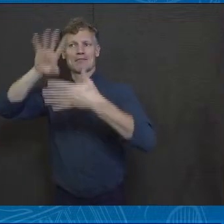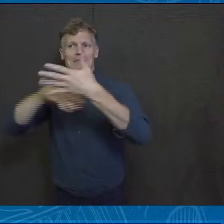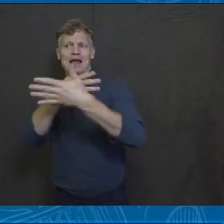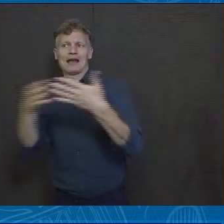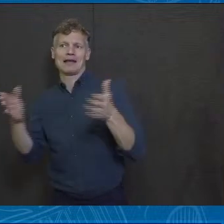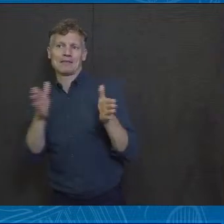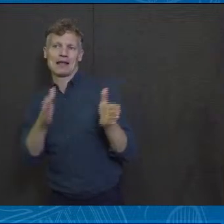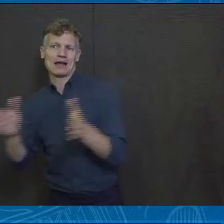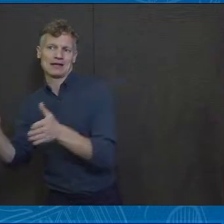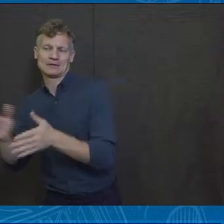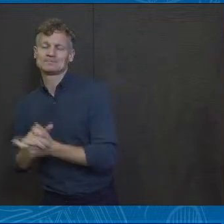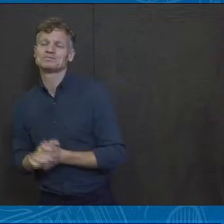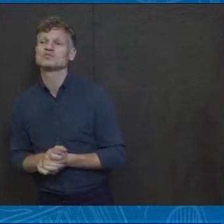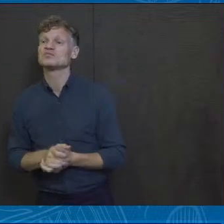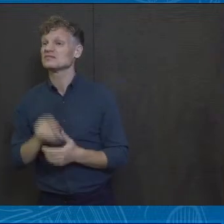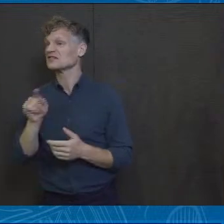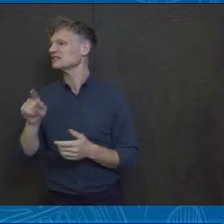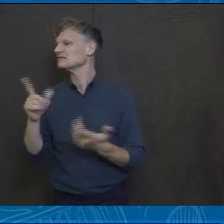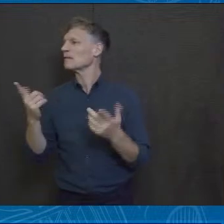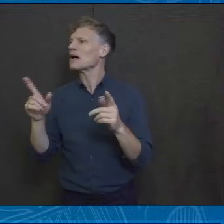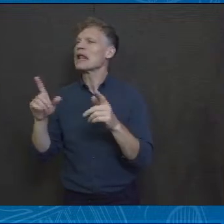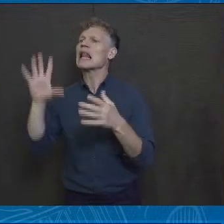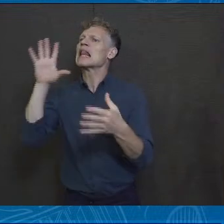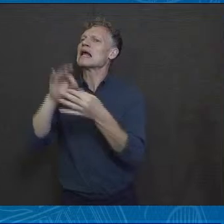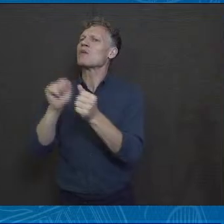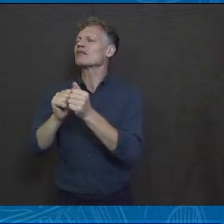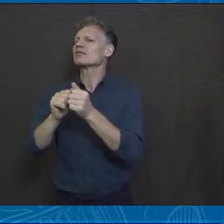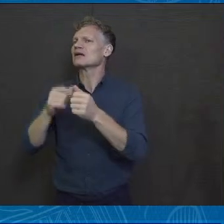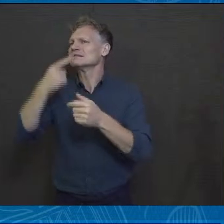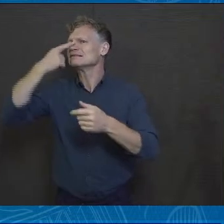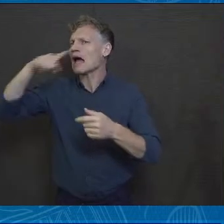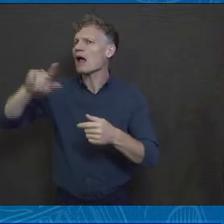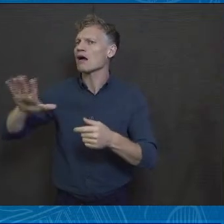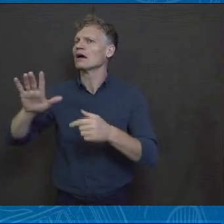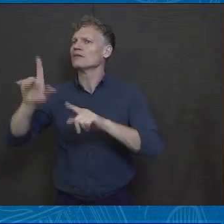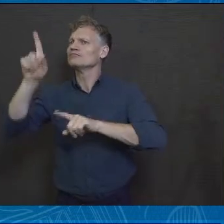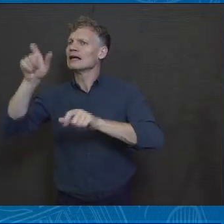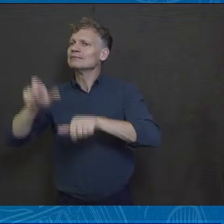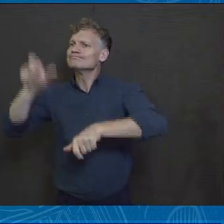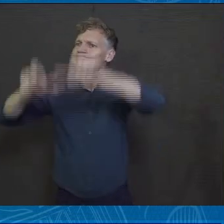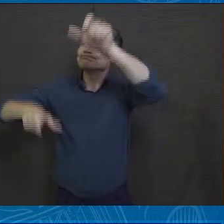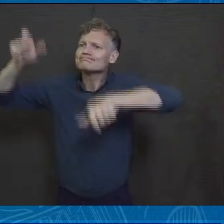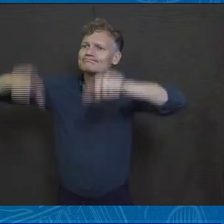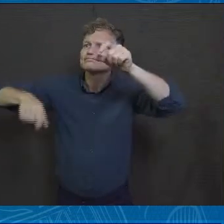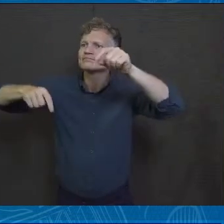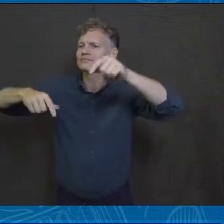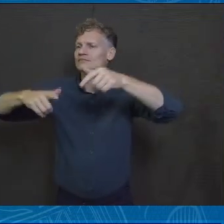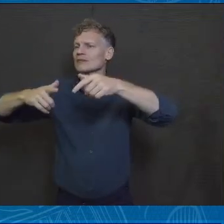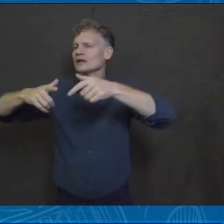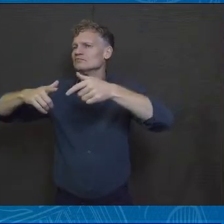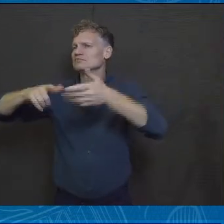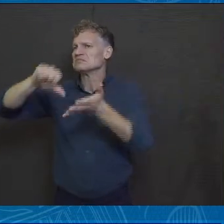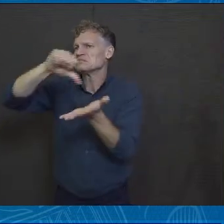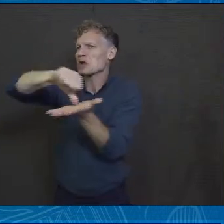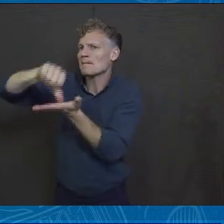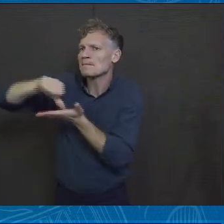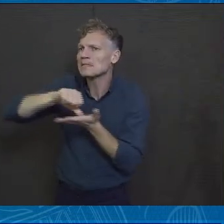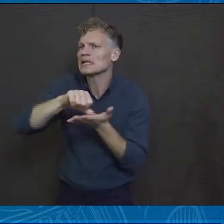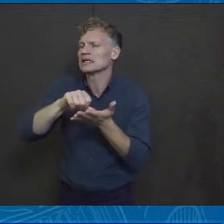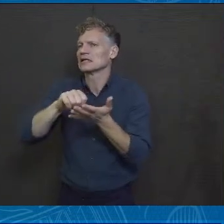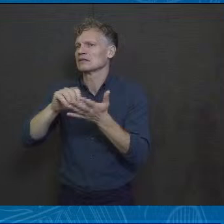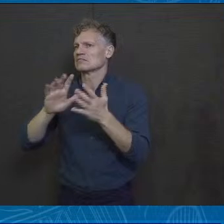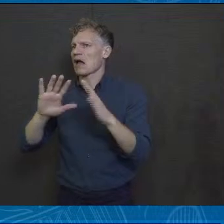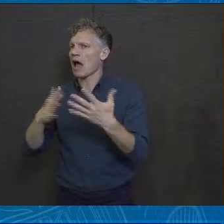communities in Thailand, how has the government integrated these diverse risk perceptions into its